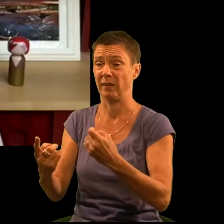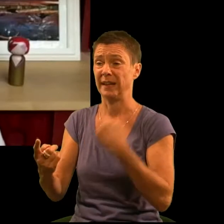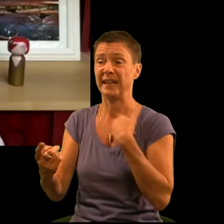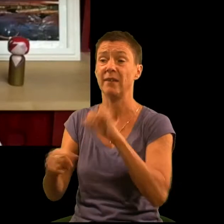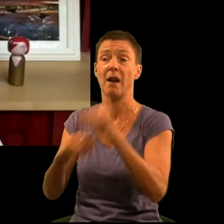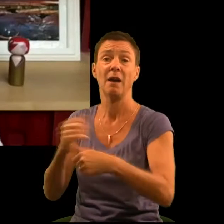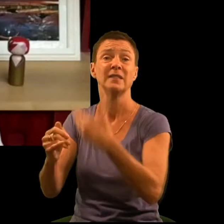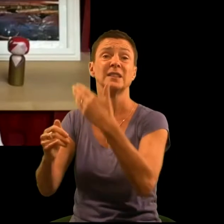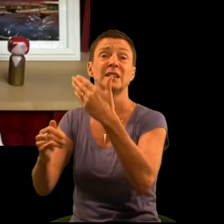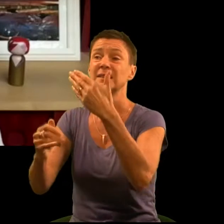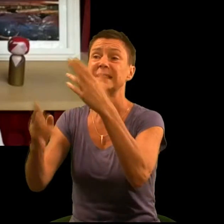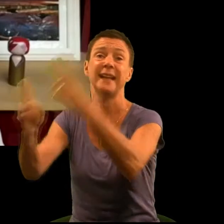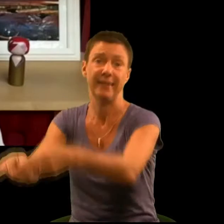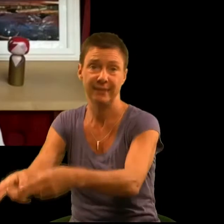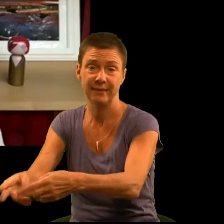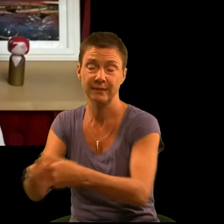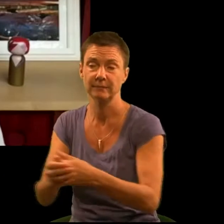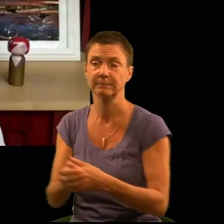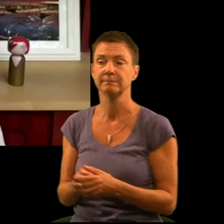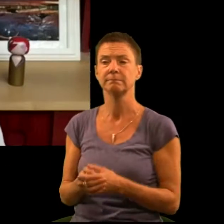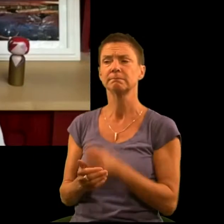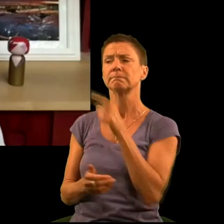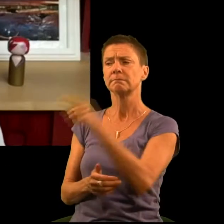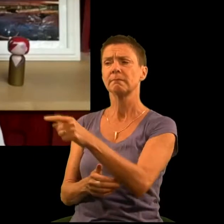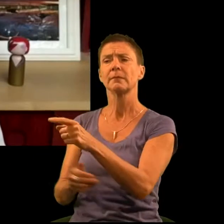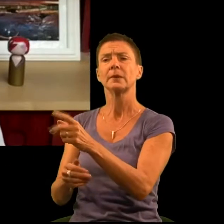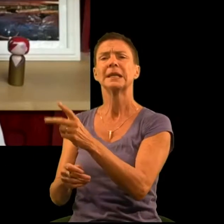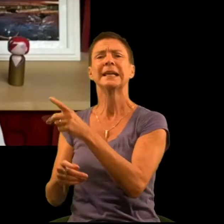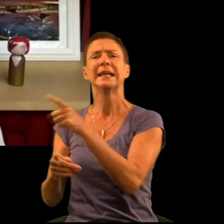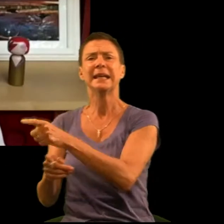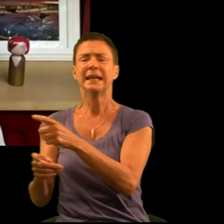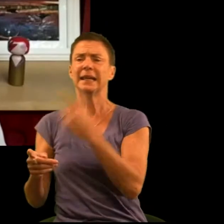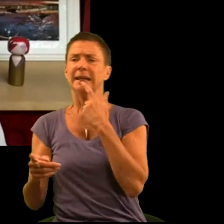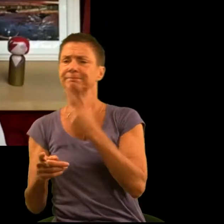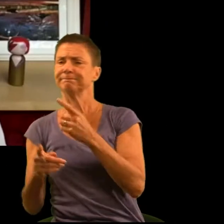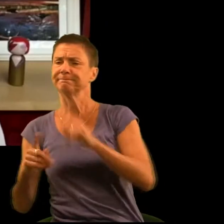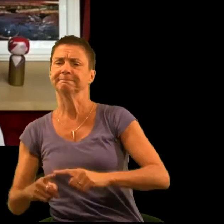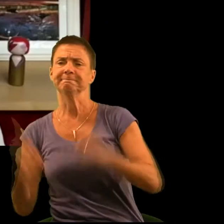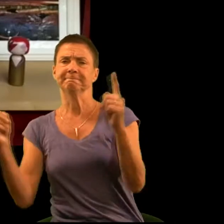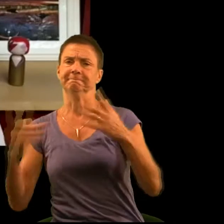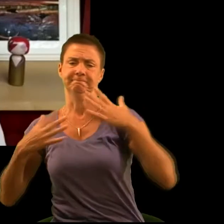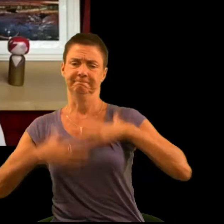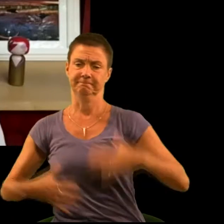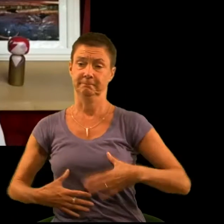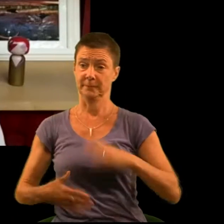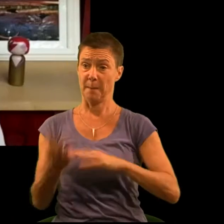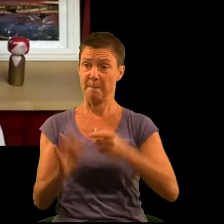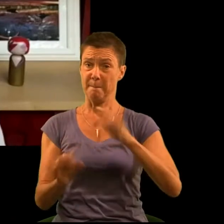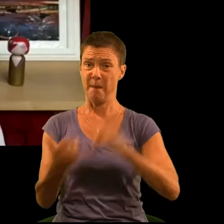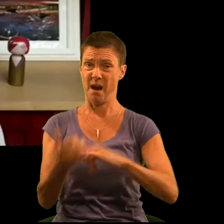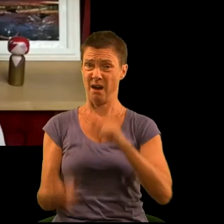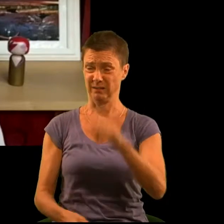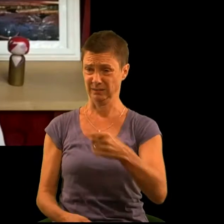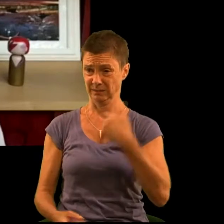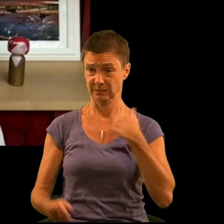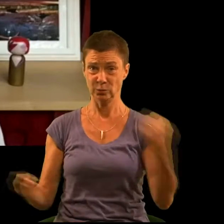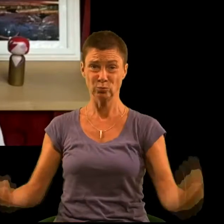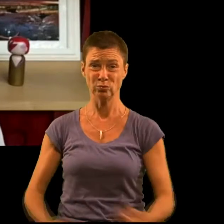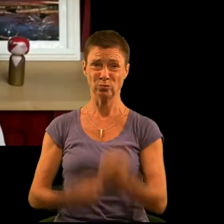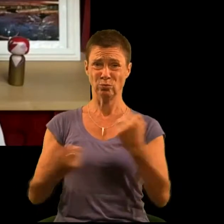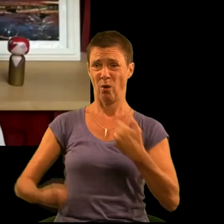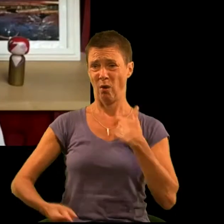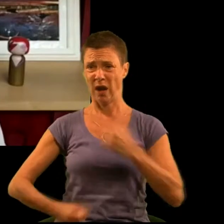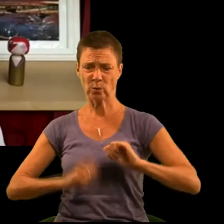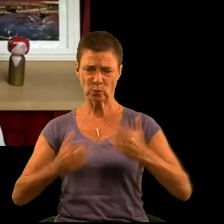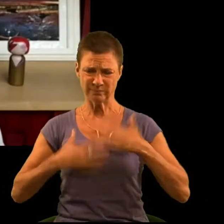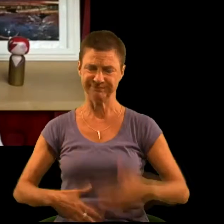beyond. For Beckett's part, he safeguarded Miles using his physicality, a sphere in which Miles had about as much prowess as a piece